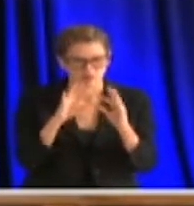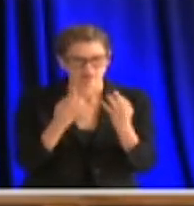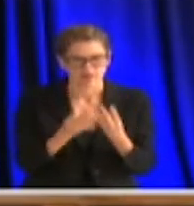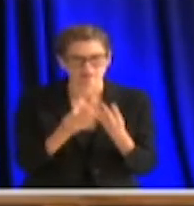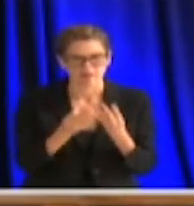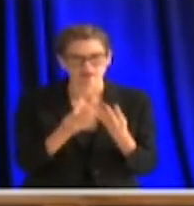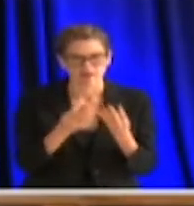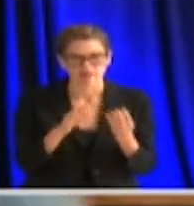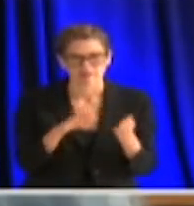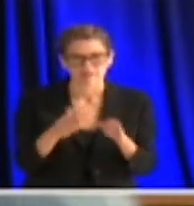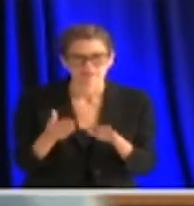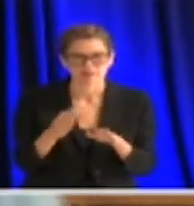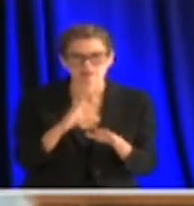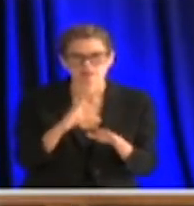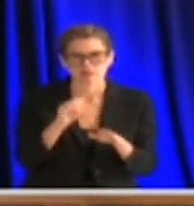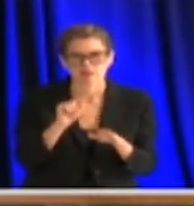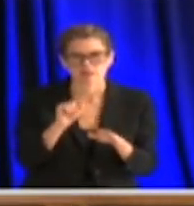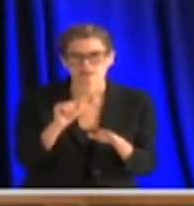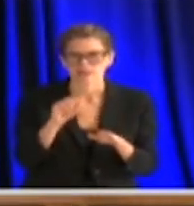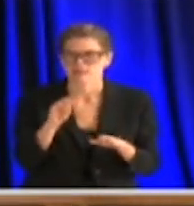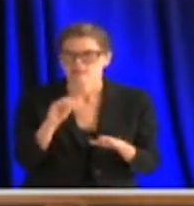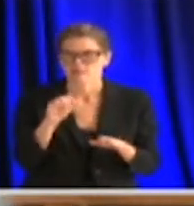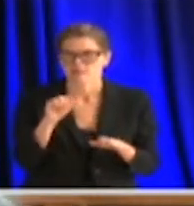late C.T. Martin.